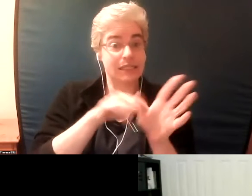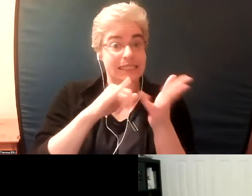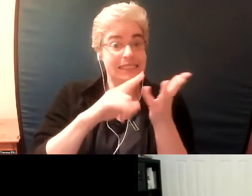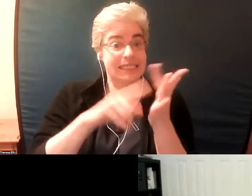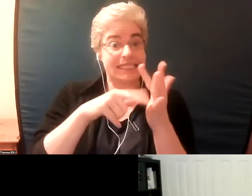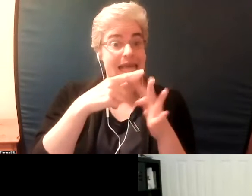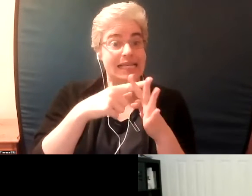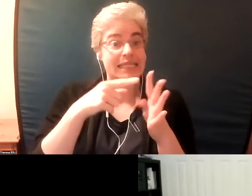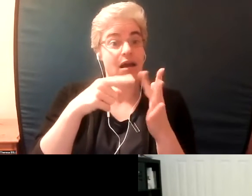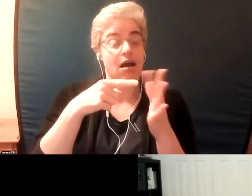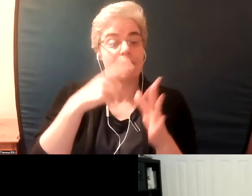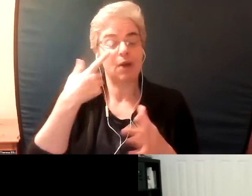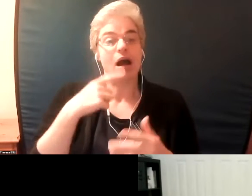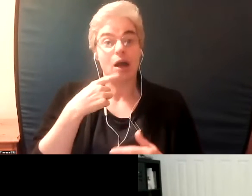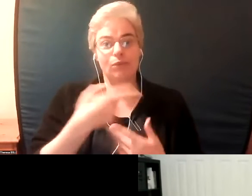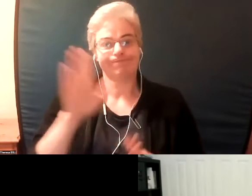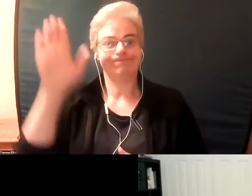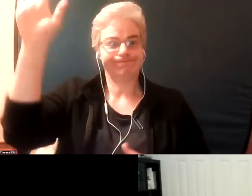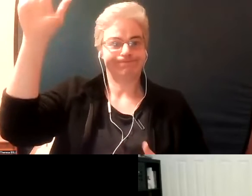up with saying that I'm